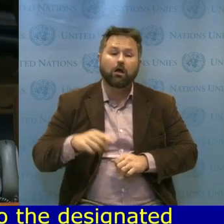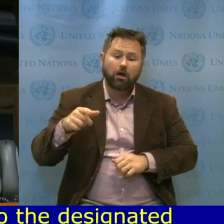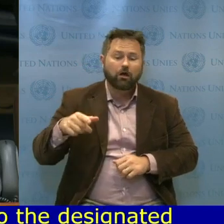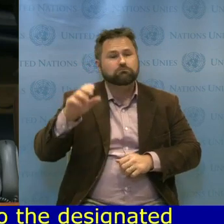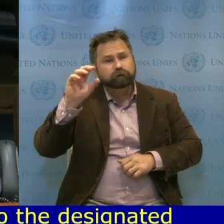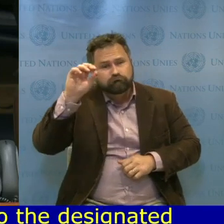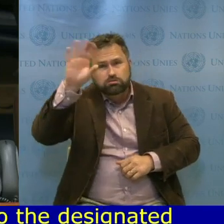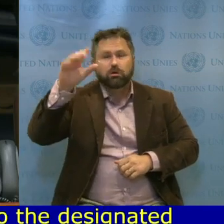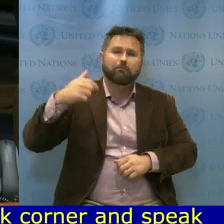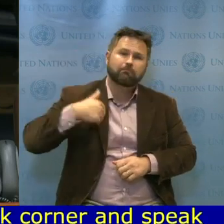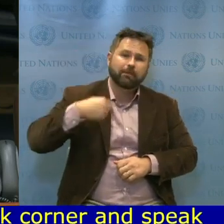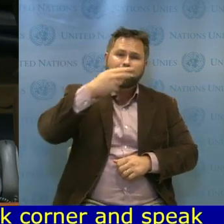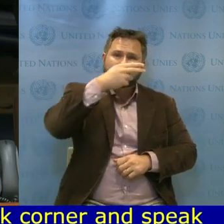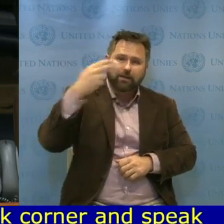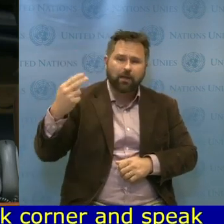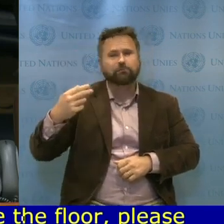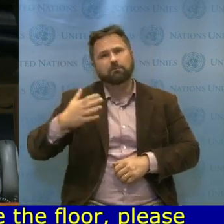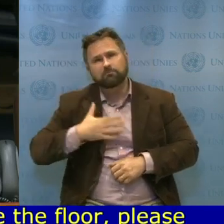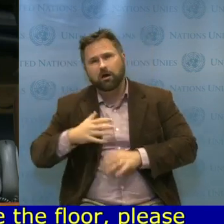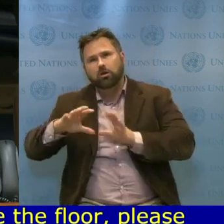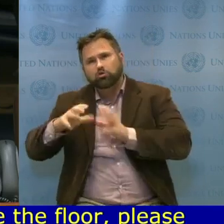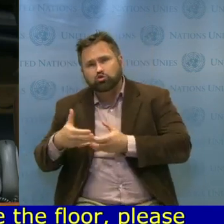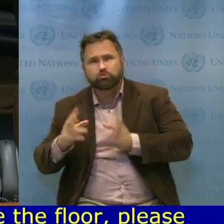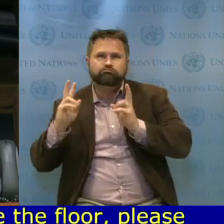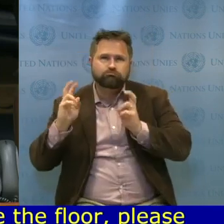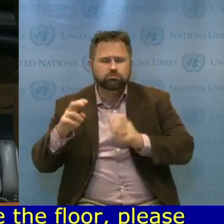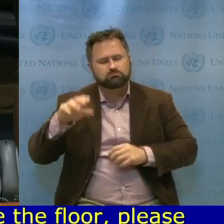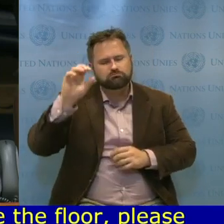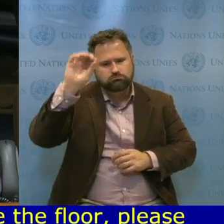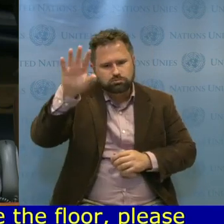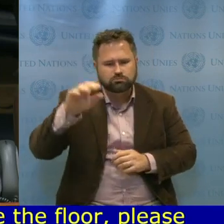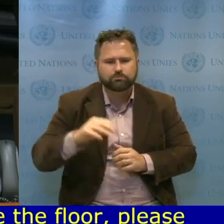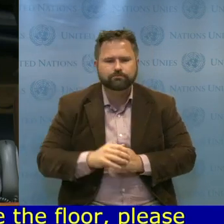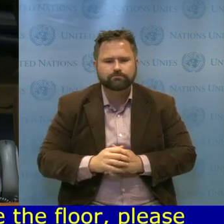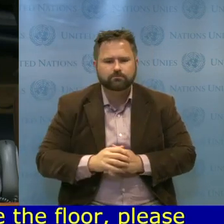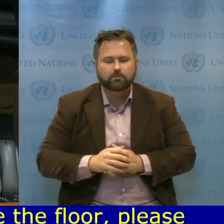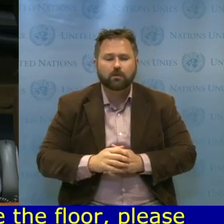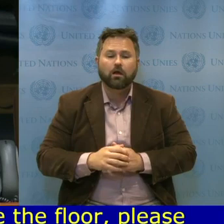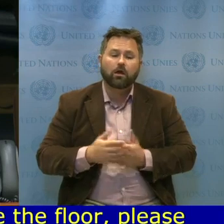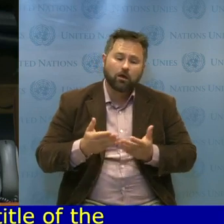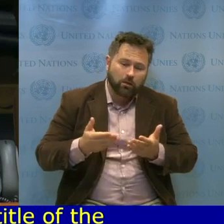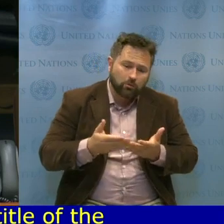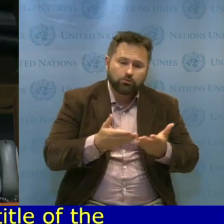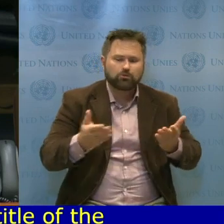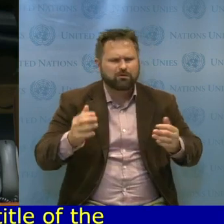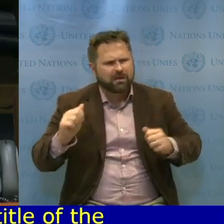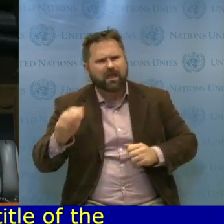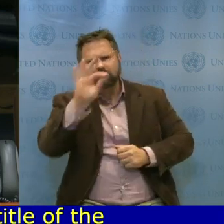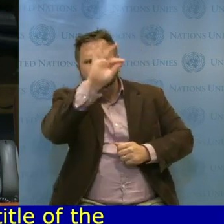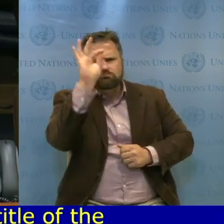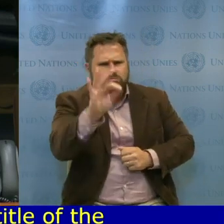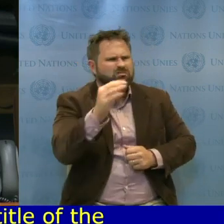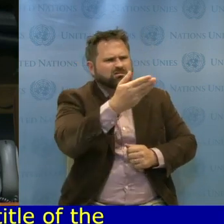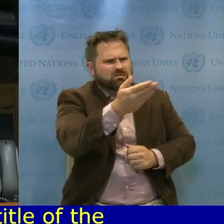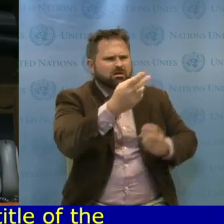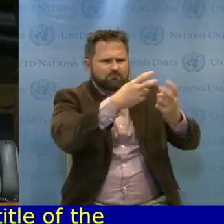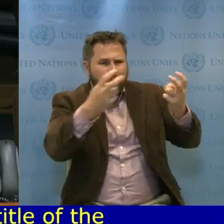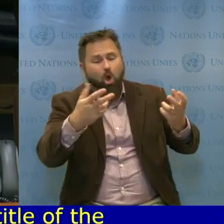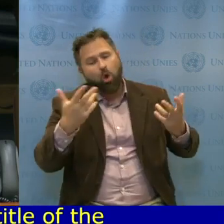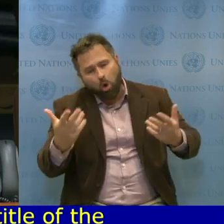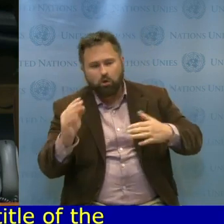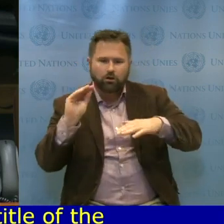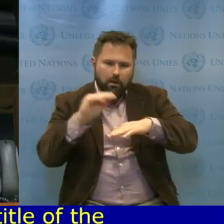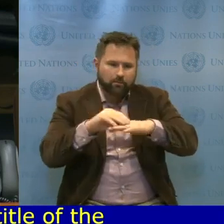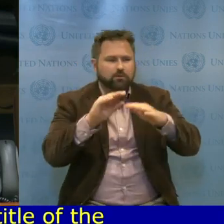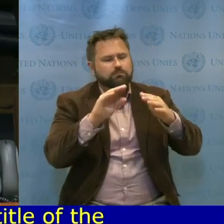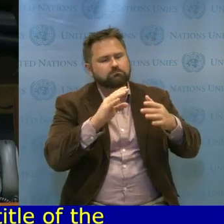are representing. Please either pose specific questions to any panellists or make your brief comments relevant to the current